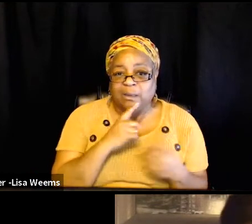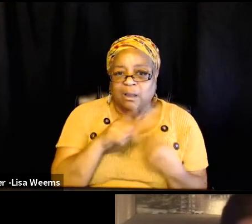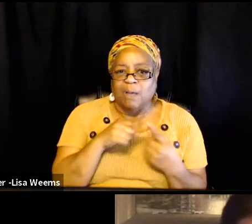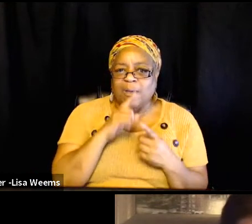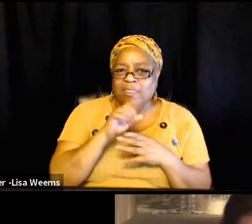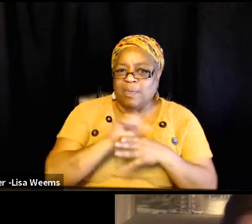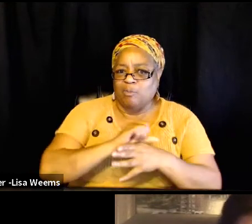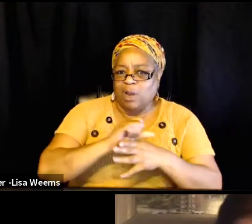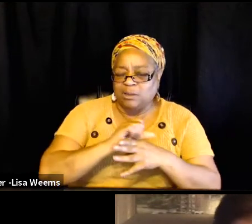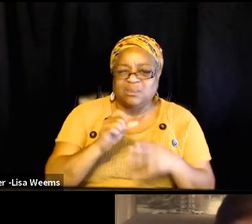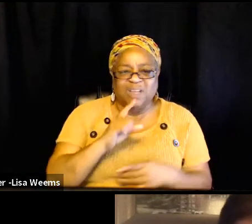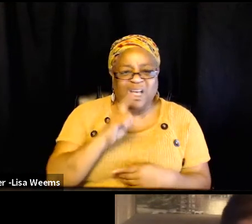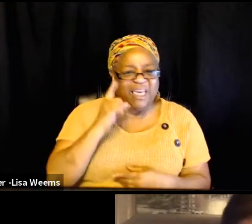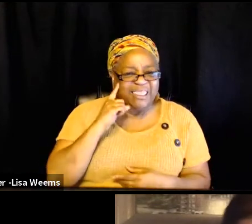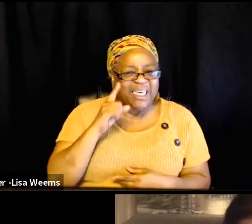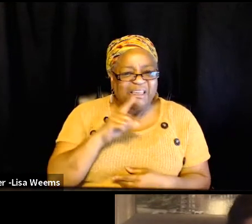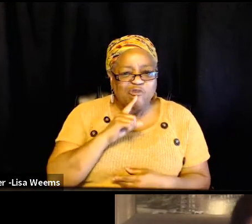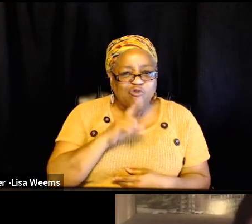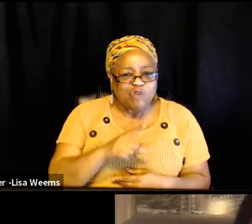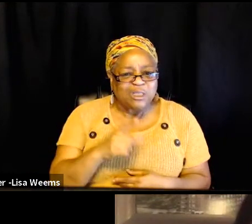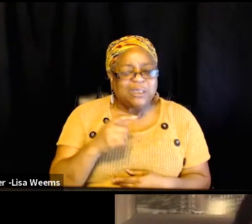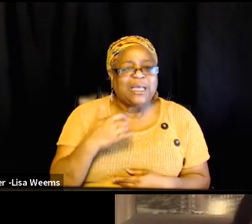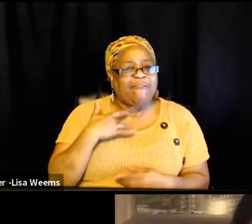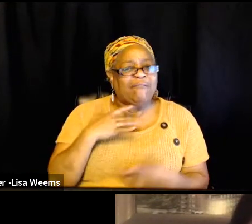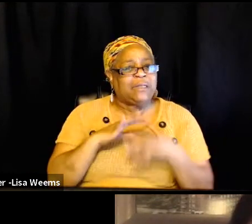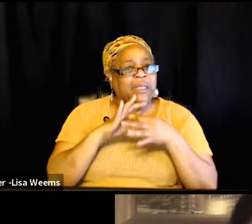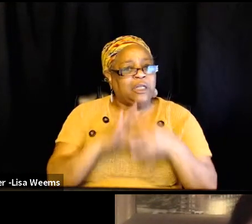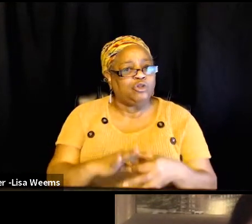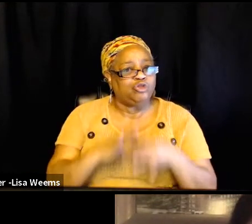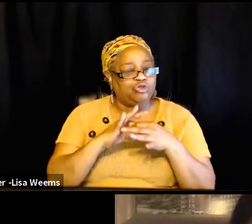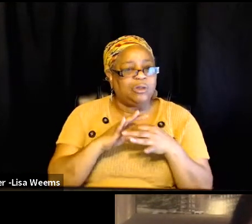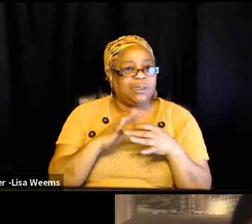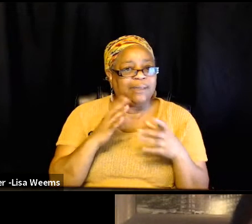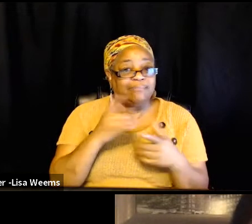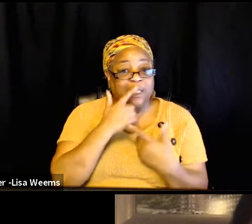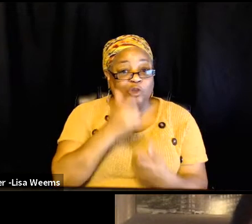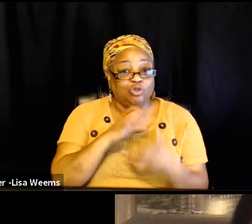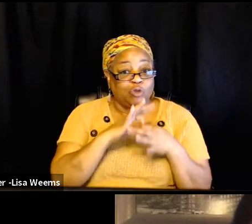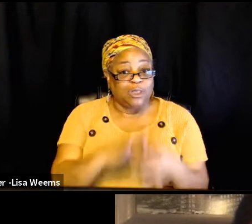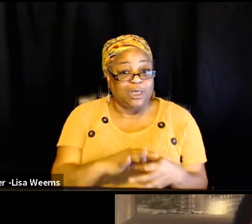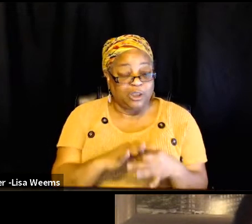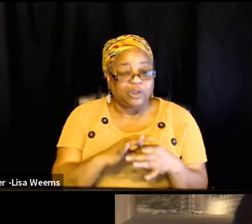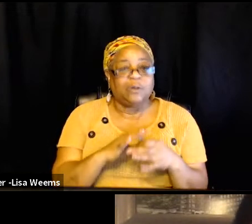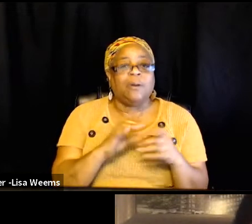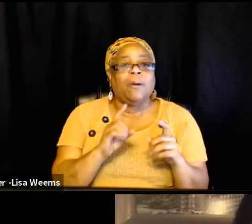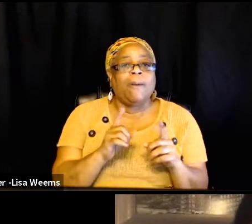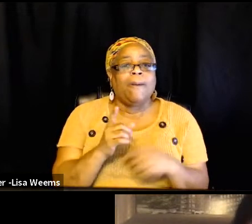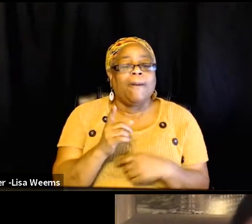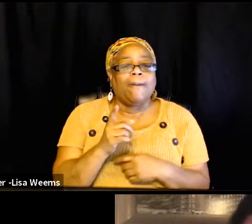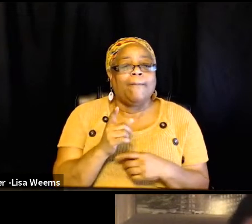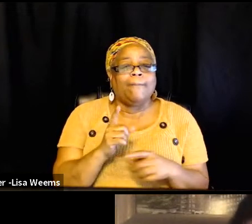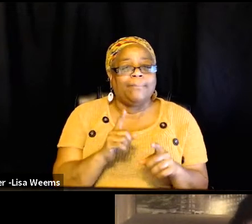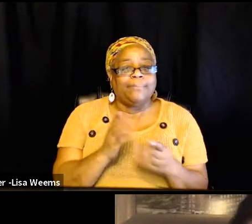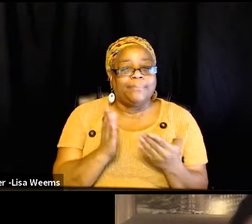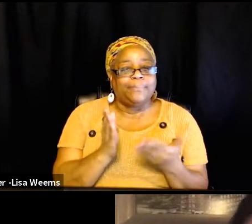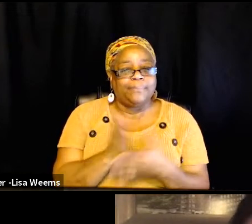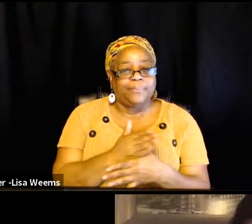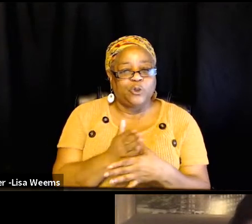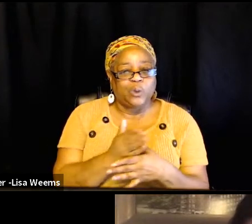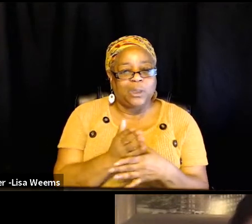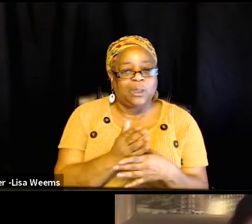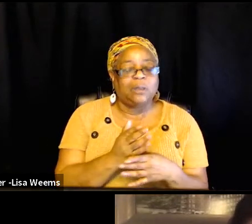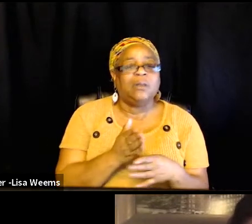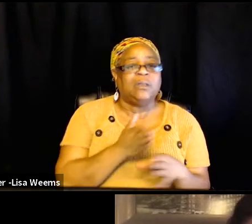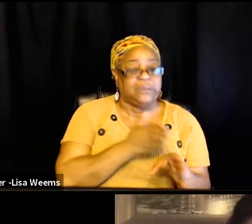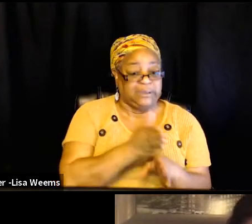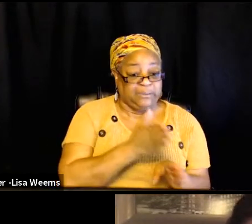I think there's a really interesting relationship between multidisciplinarity and intuition. Like as artists,